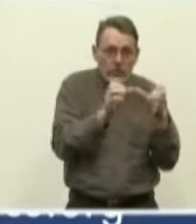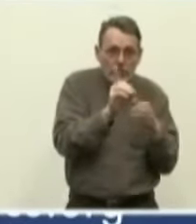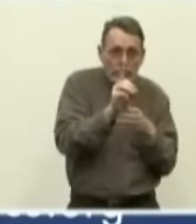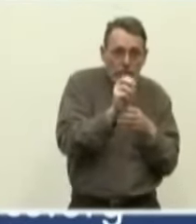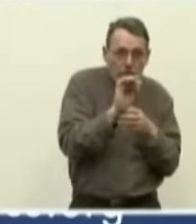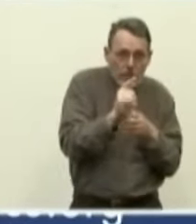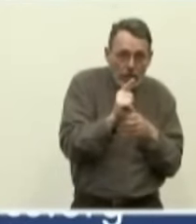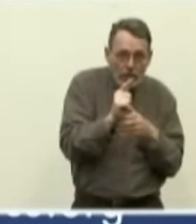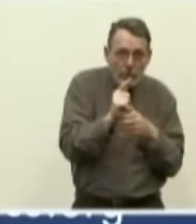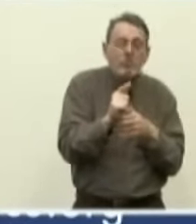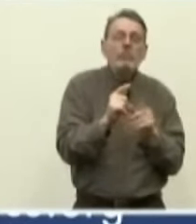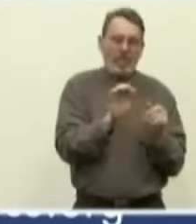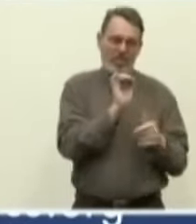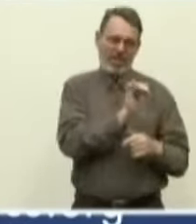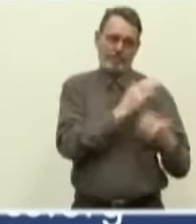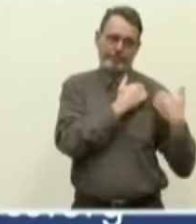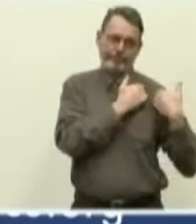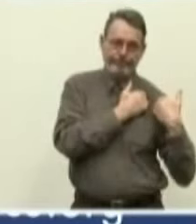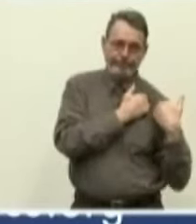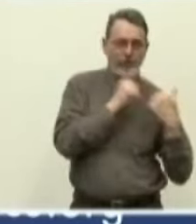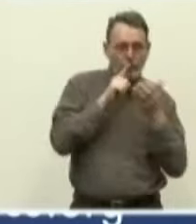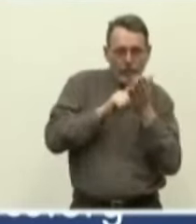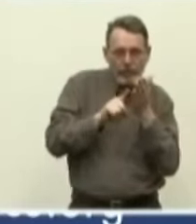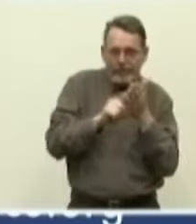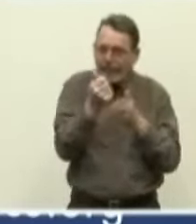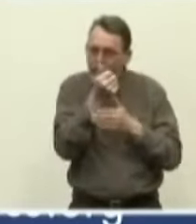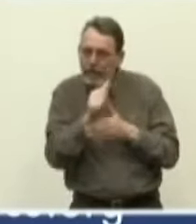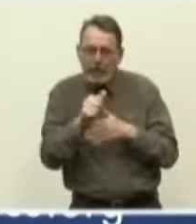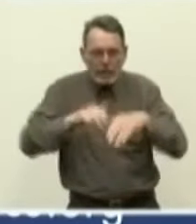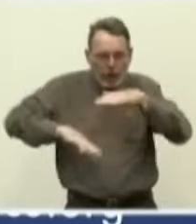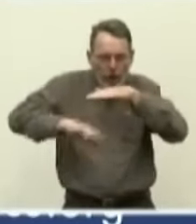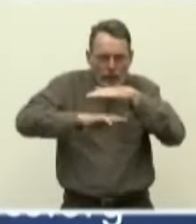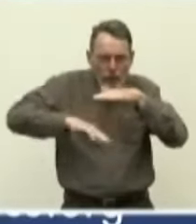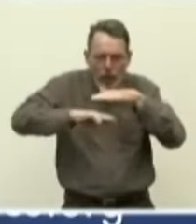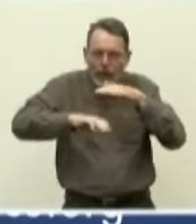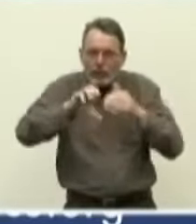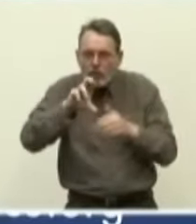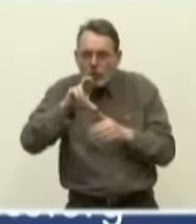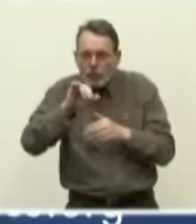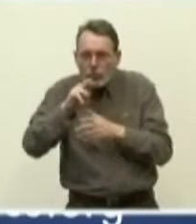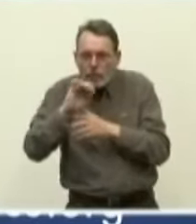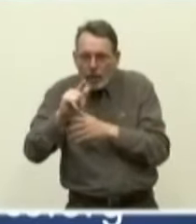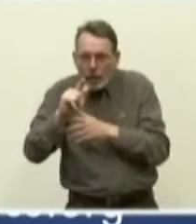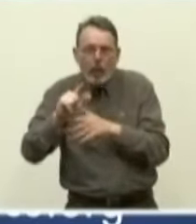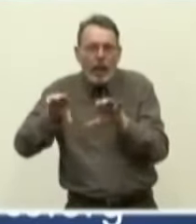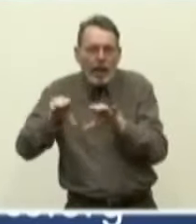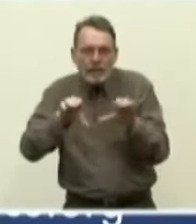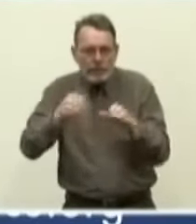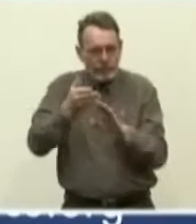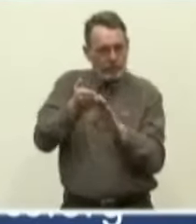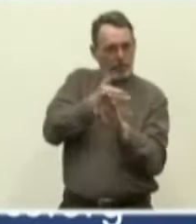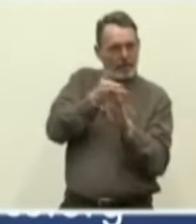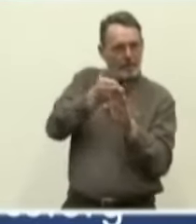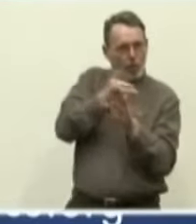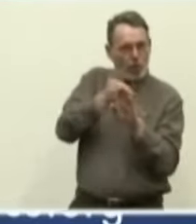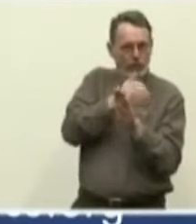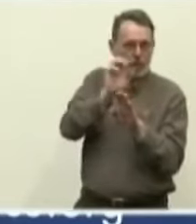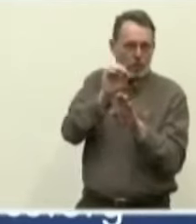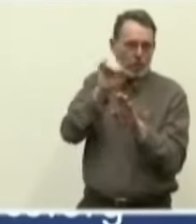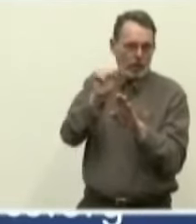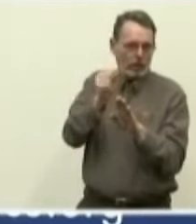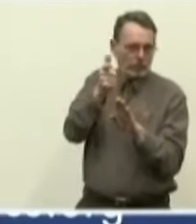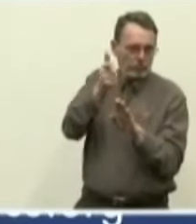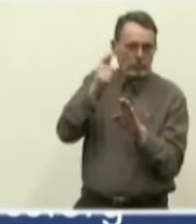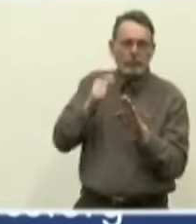investigative unit responsible for investigating any underlying criminal activity that led up to the officer-involved shooting.